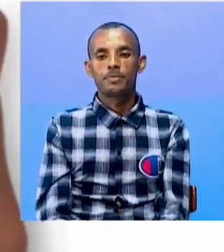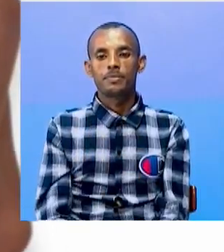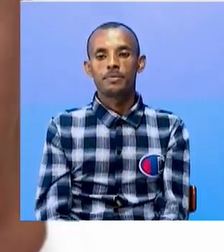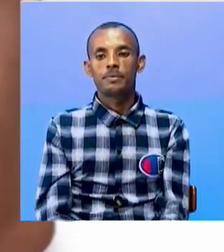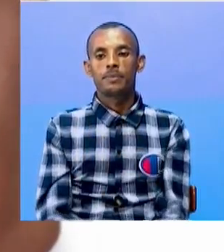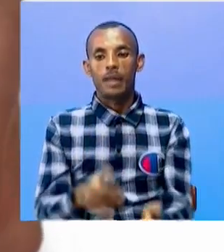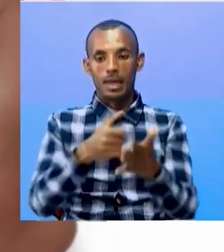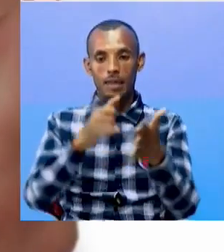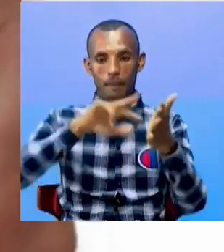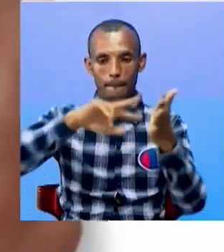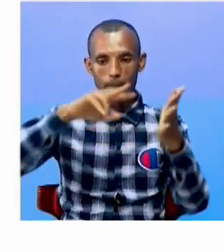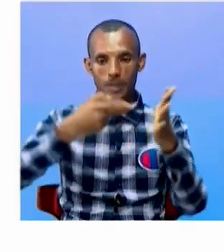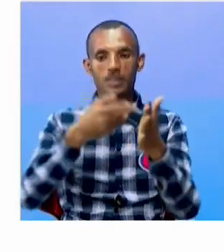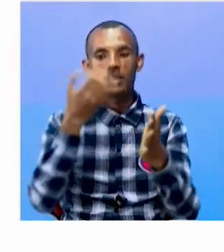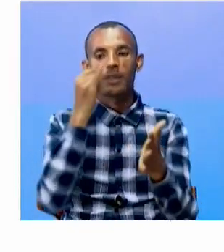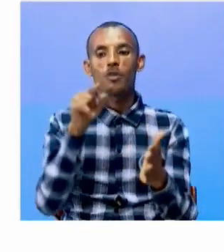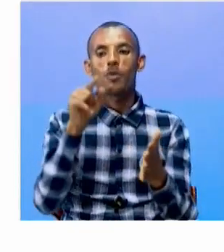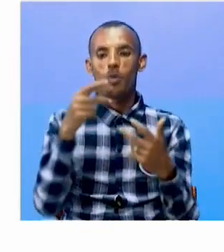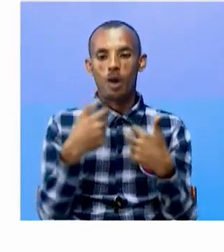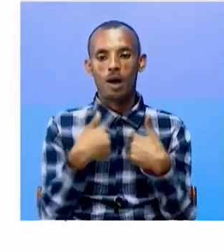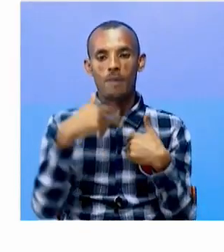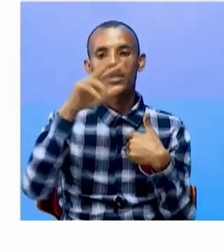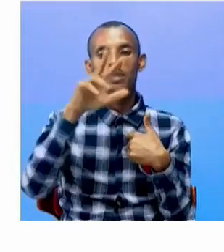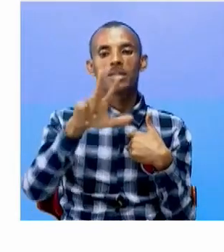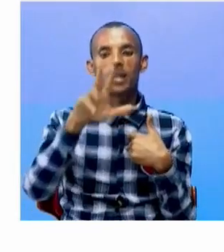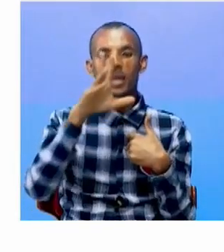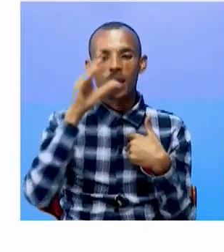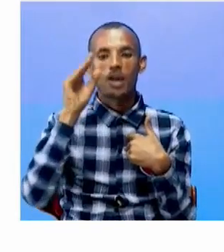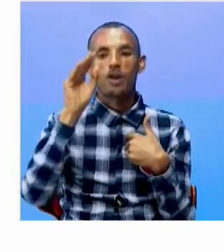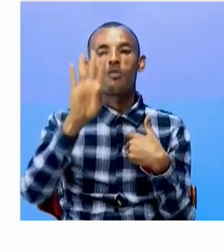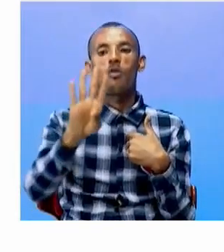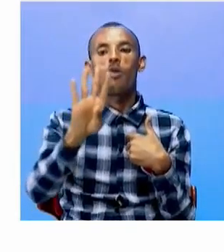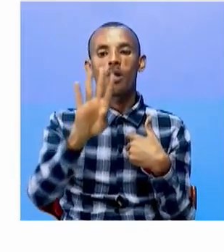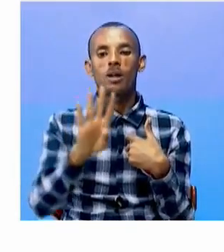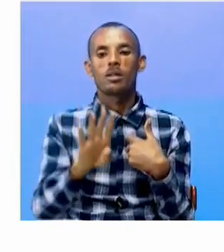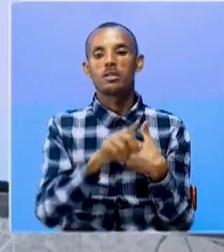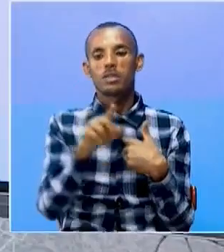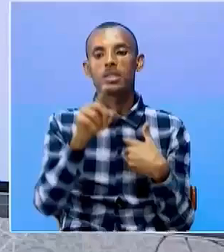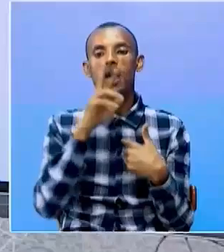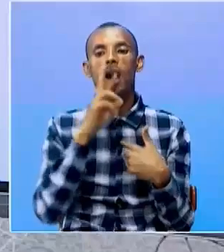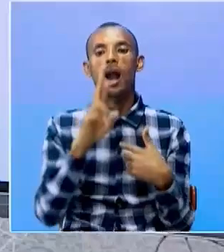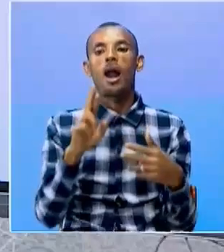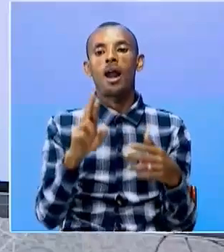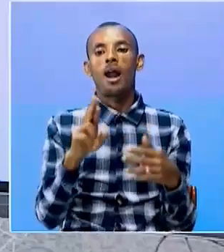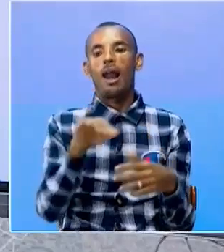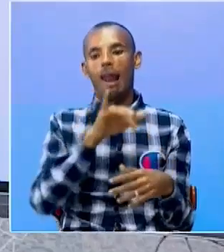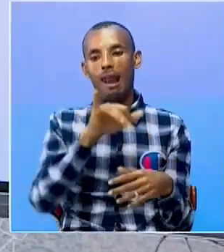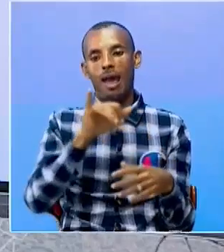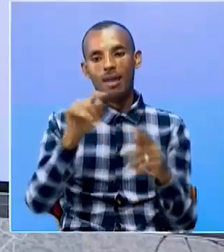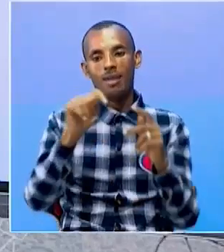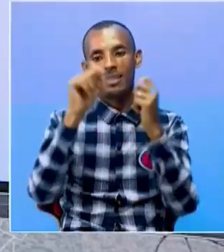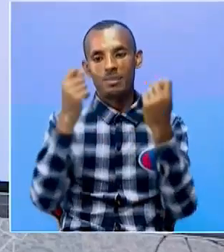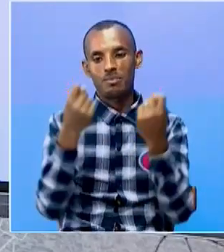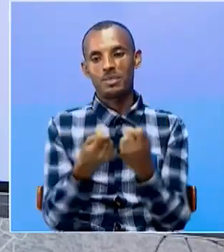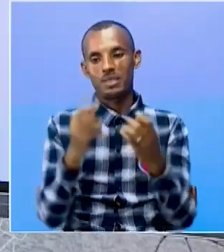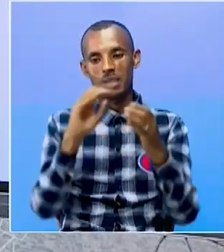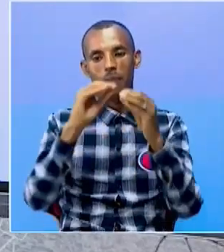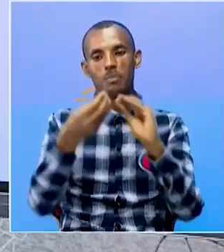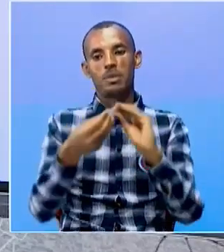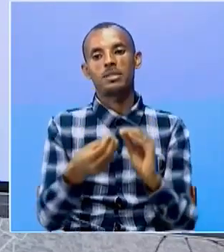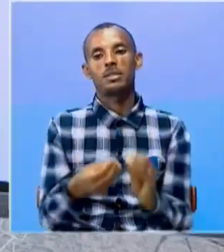That means if you have 3 and 4, they are like terms. Numbers without variable, they are like